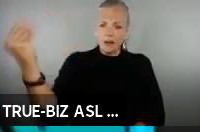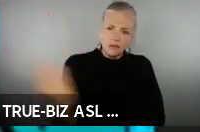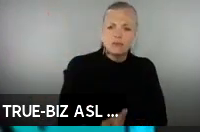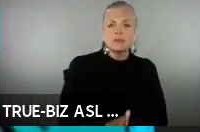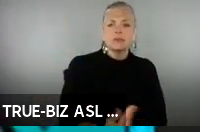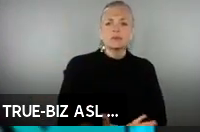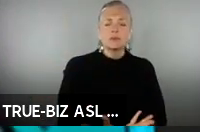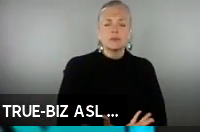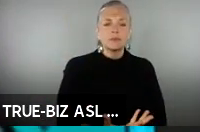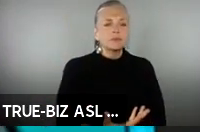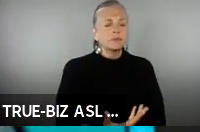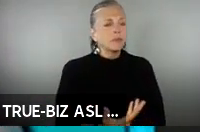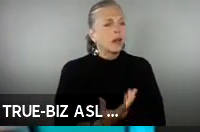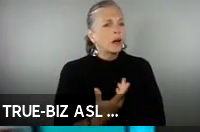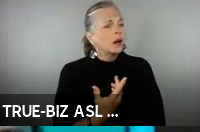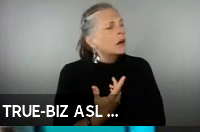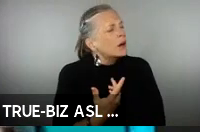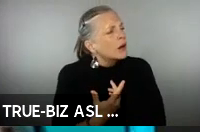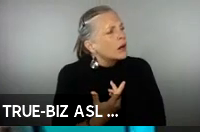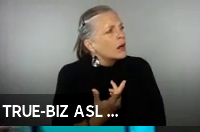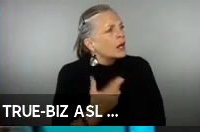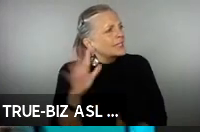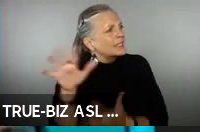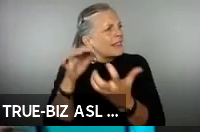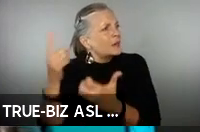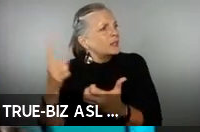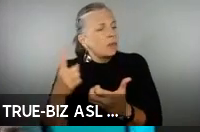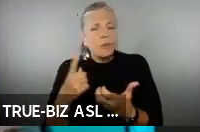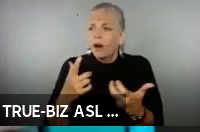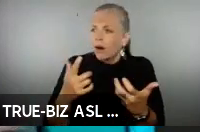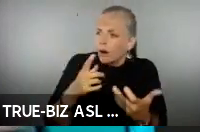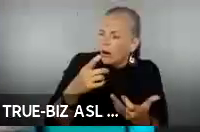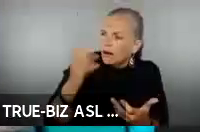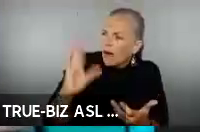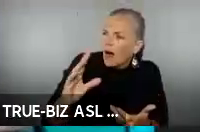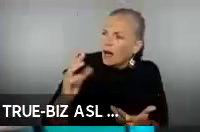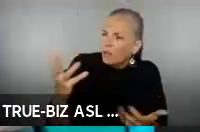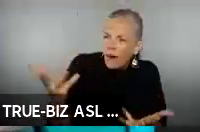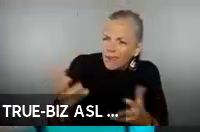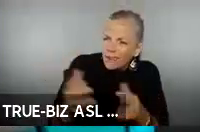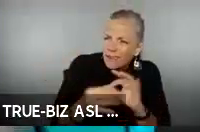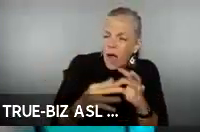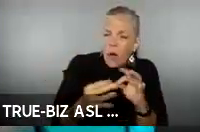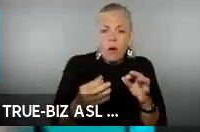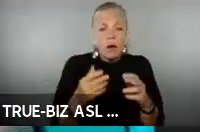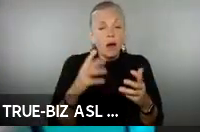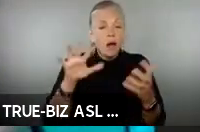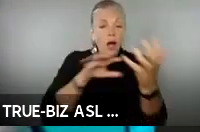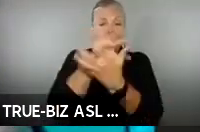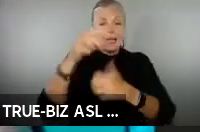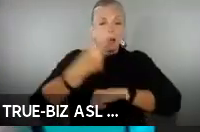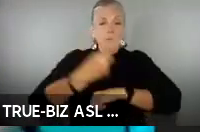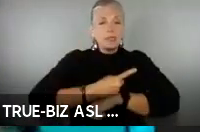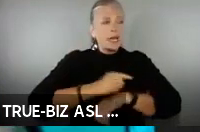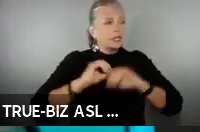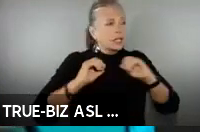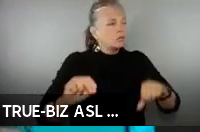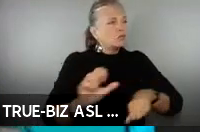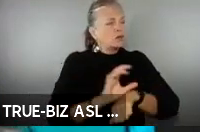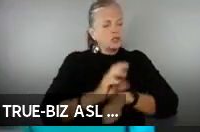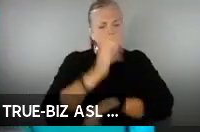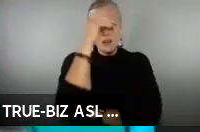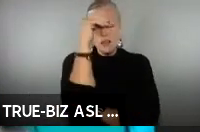somewhere. Oh, what's gods now? Awful day for messages. Cloudy days and no chocolates.